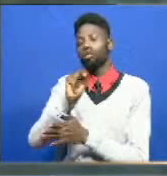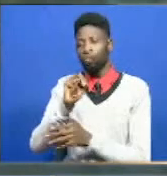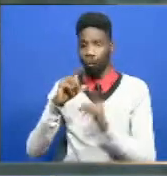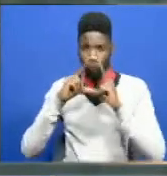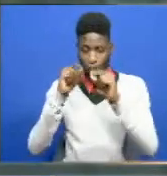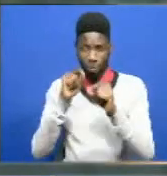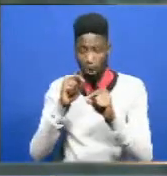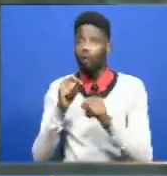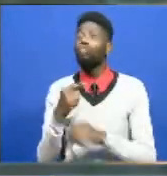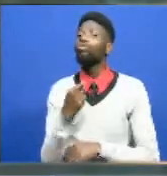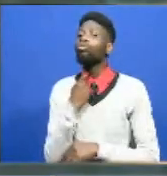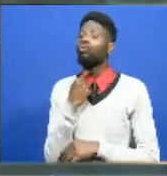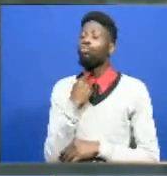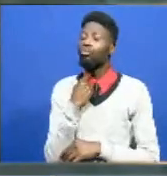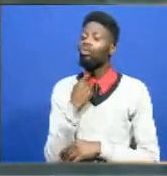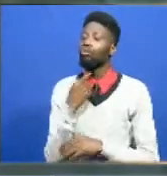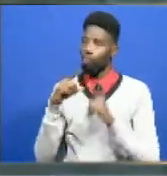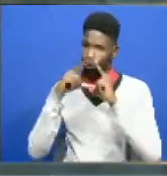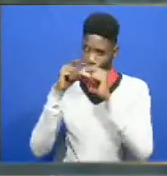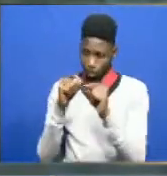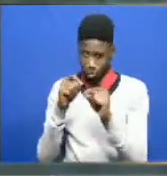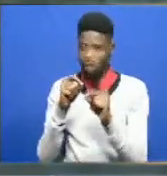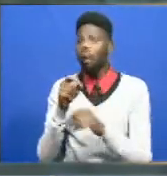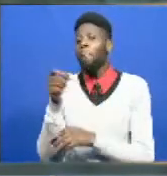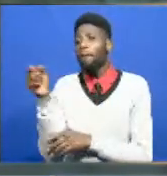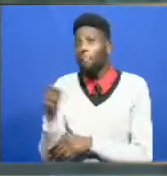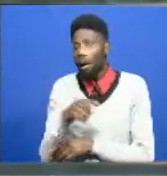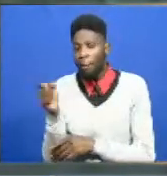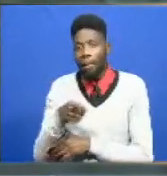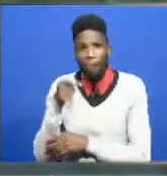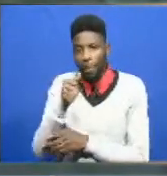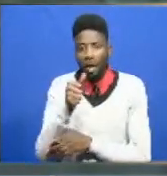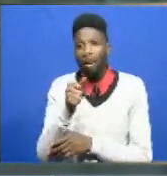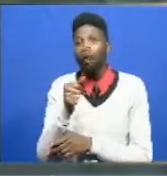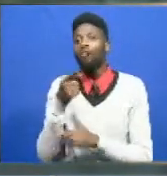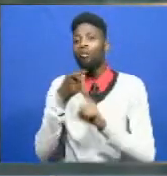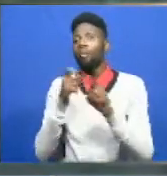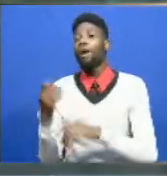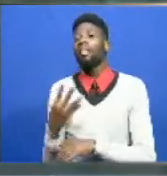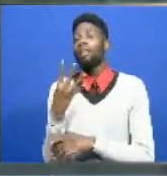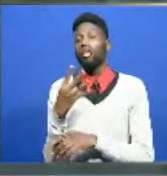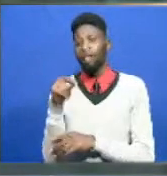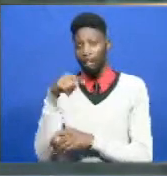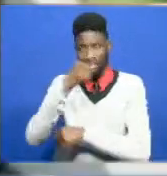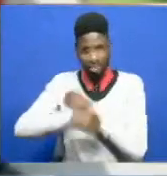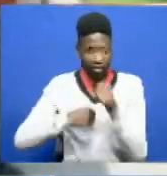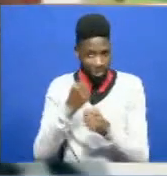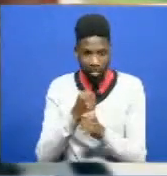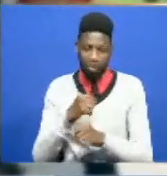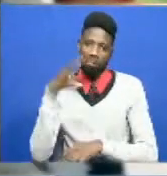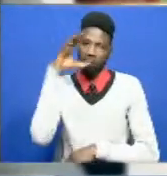pay employees their salaries from April this year, subjecting them to financial stress.